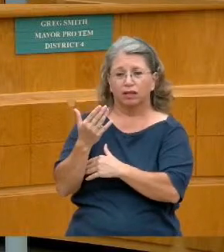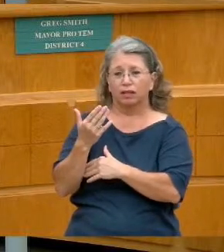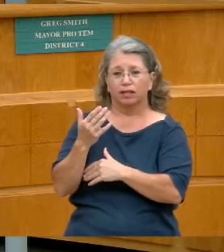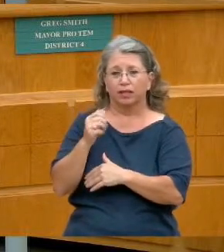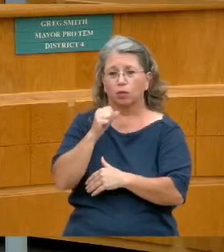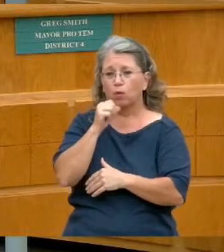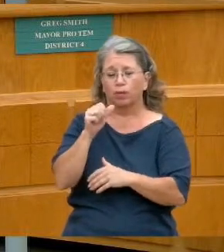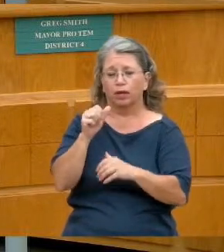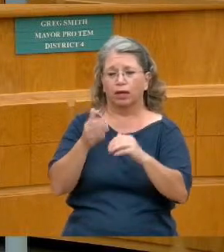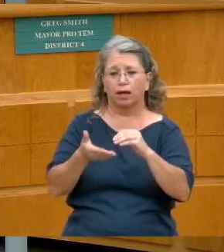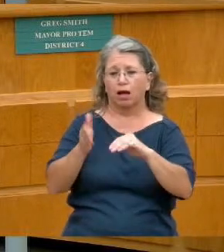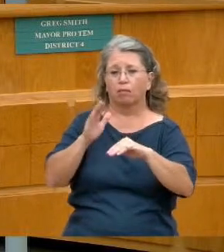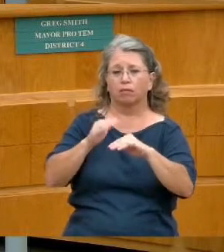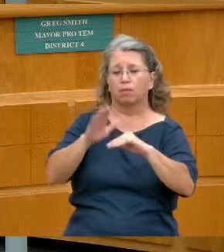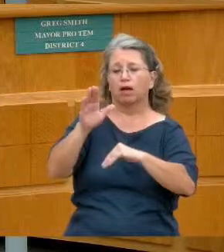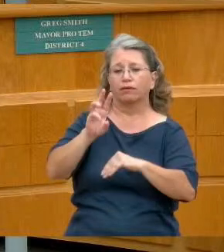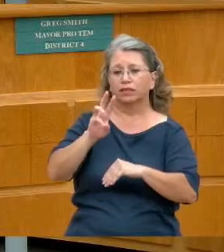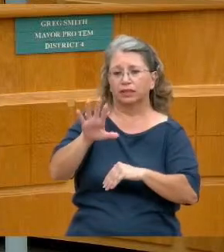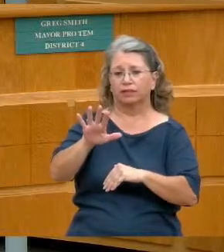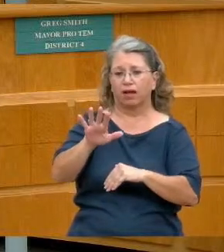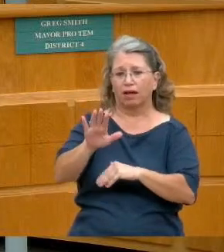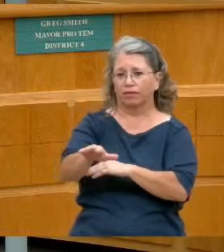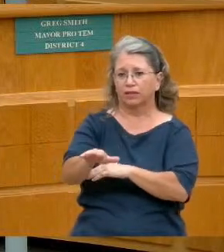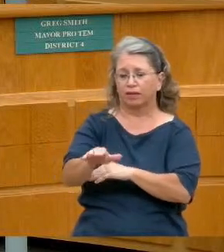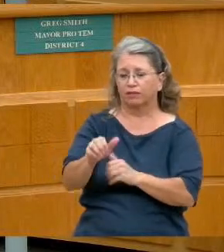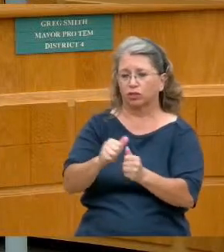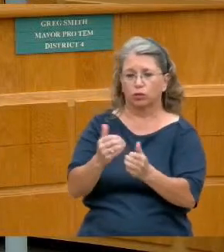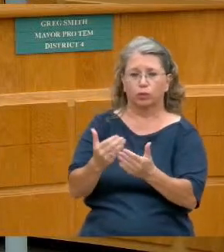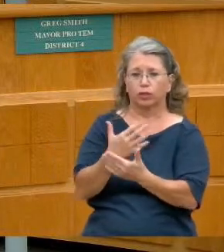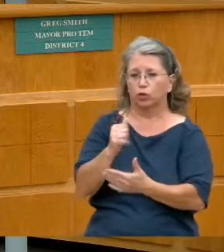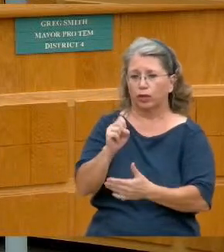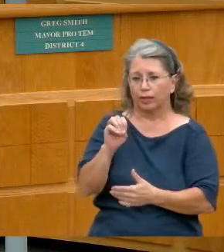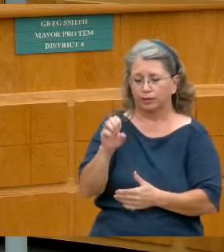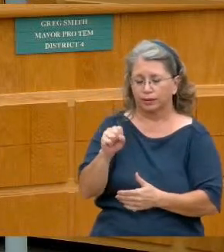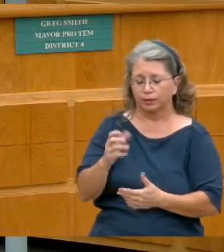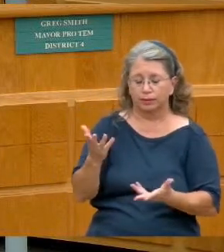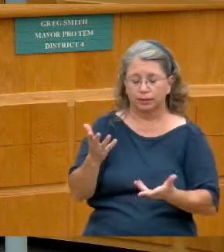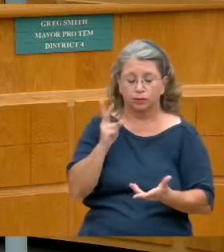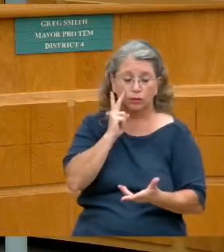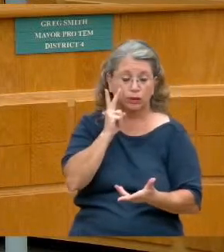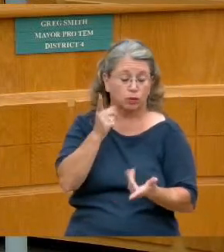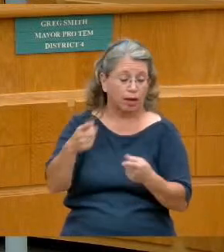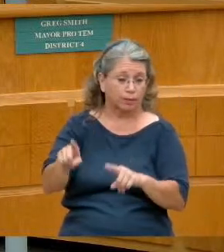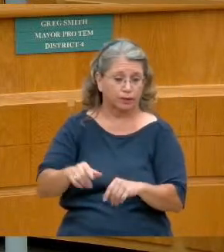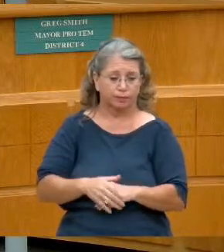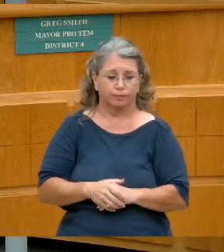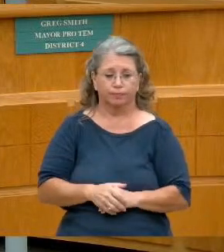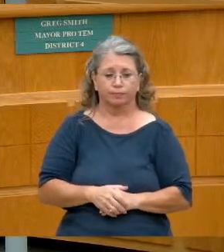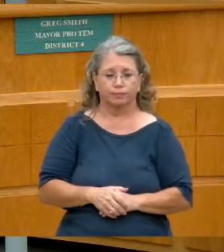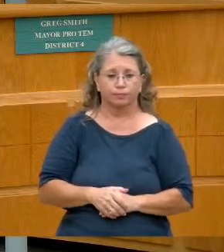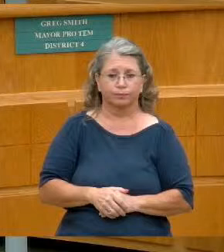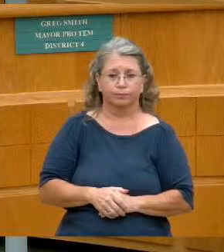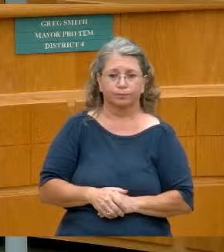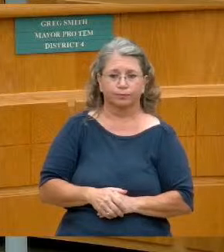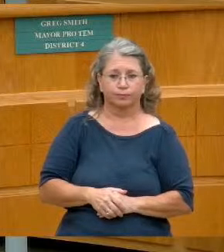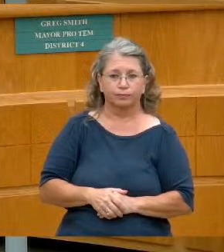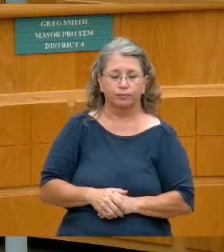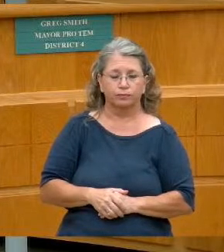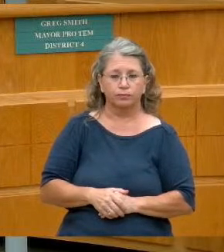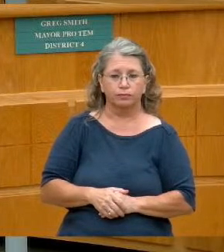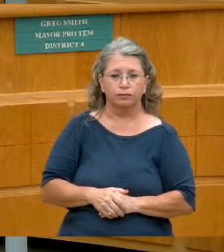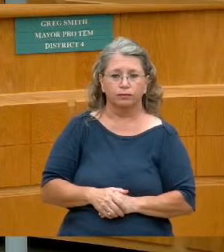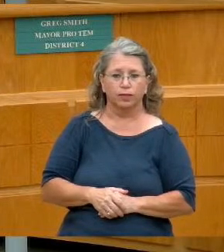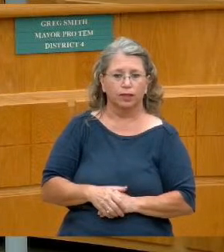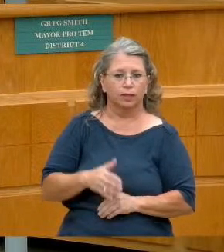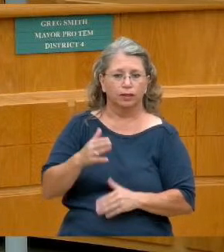afternoon with the new cases, and we'll see what happens with that. But it's very unlikely to